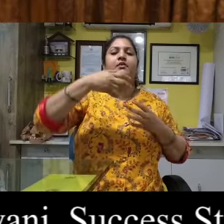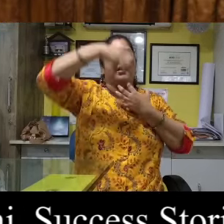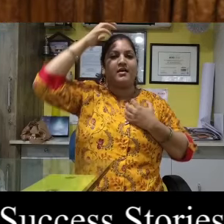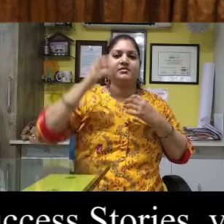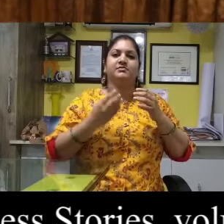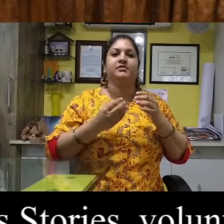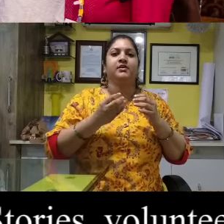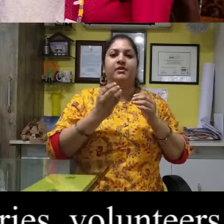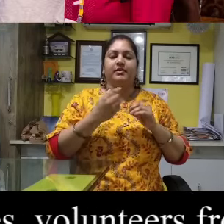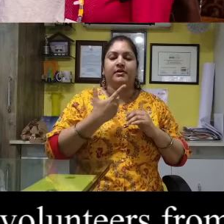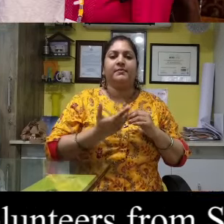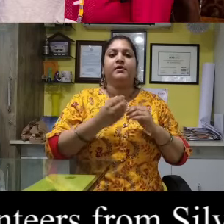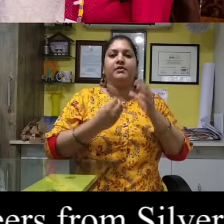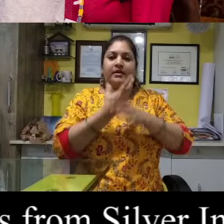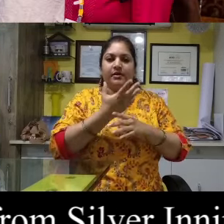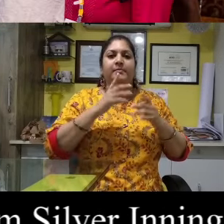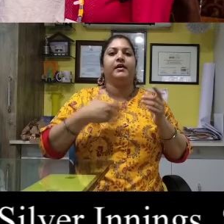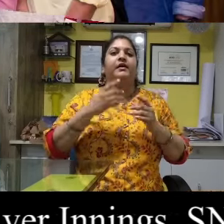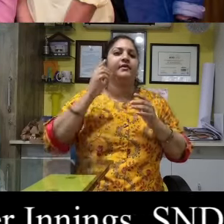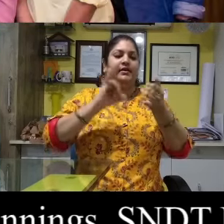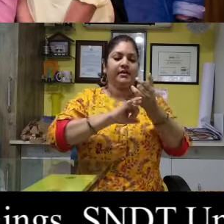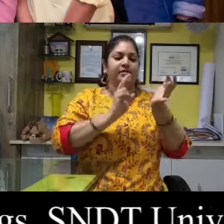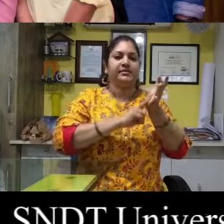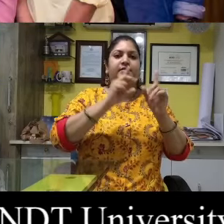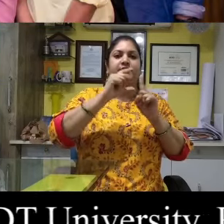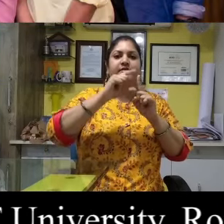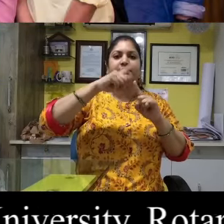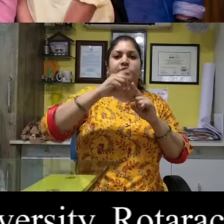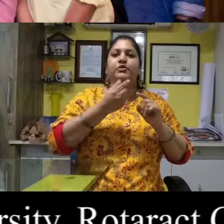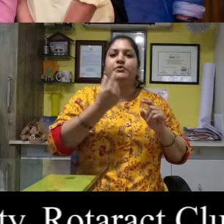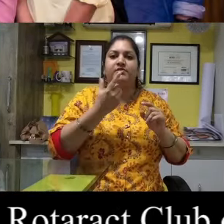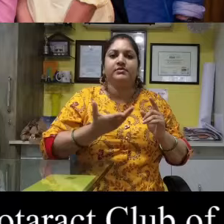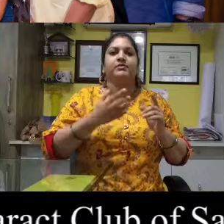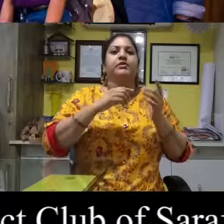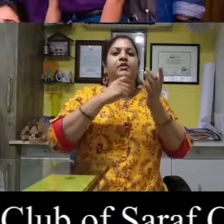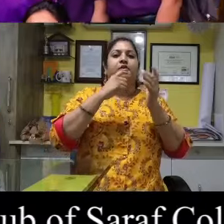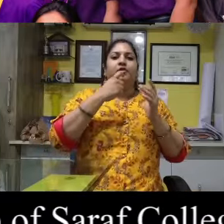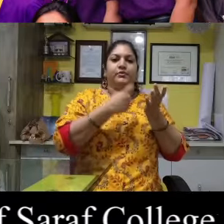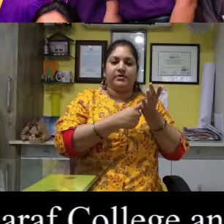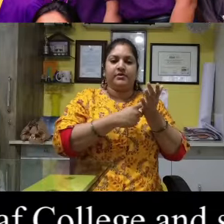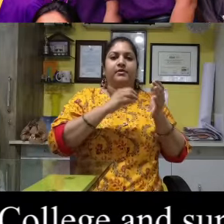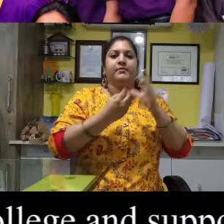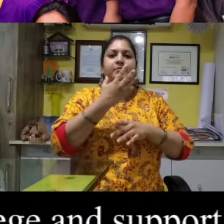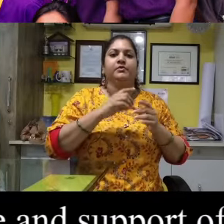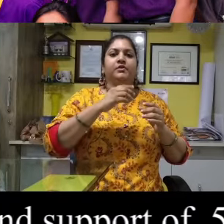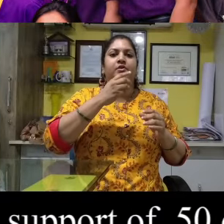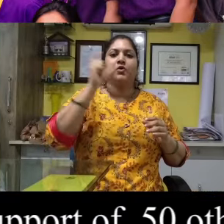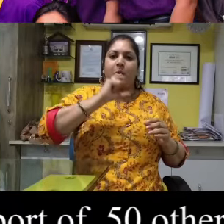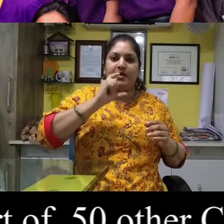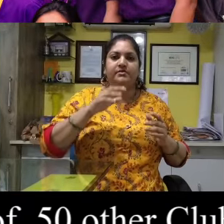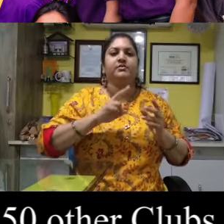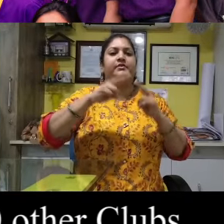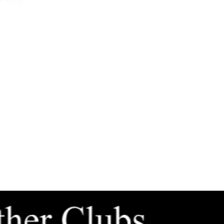Stories, volunteers from Silver Innings, SNDT University, Rotary Club of Saraf College, and support of 50